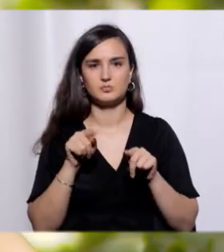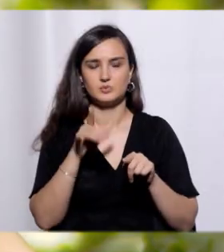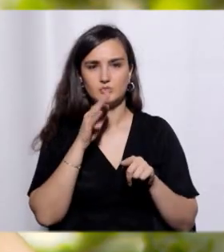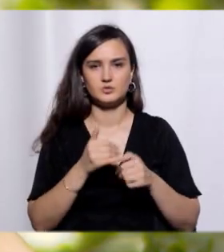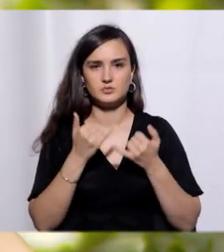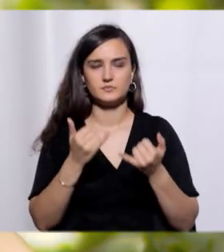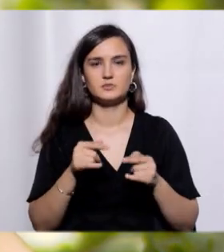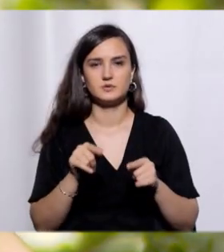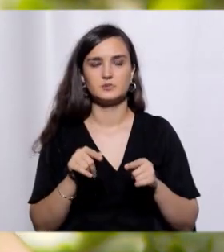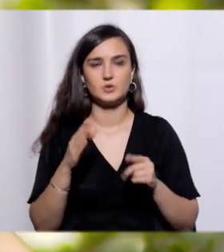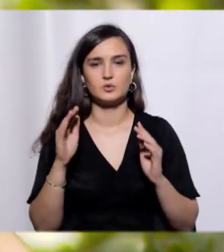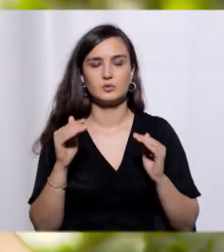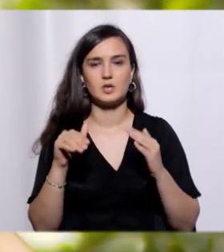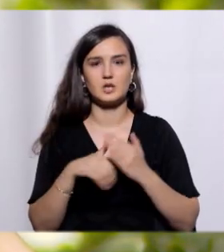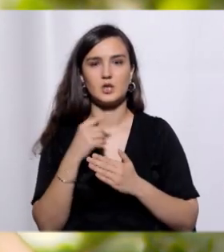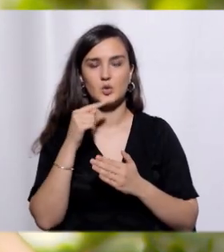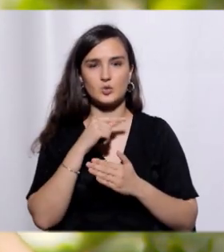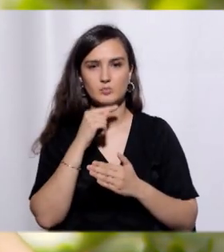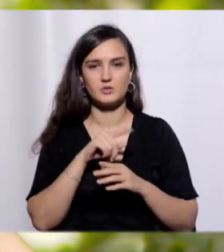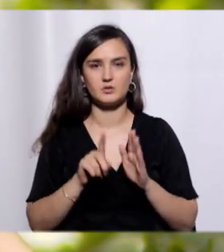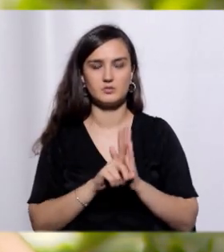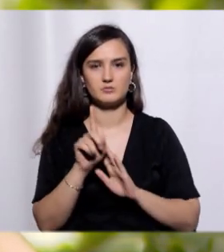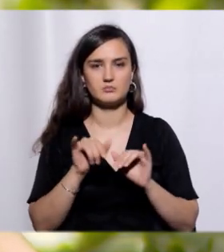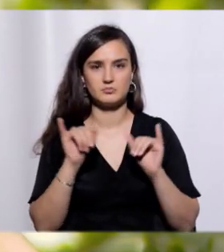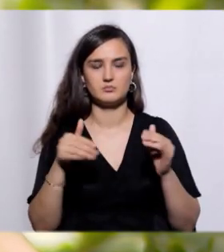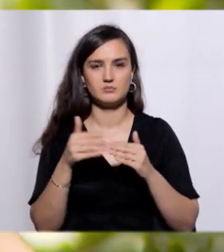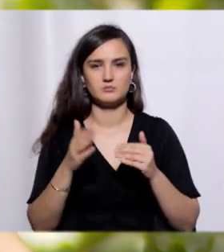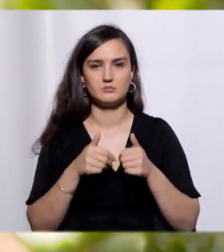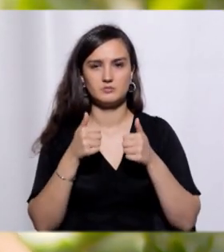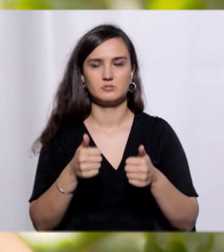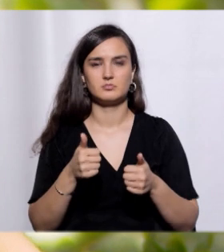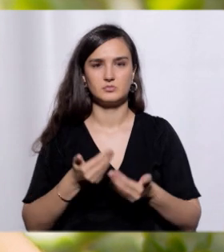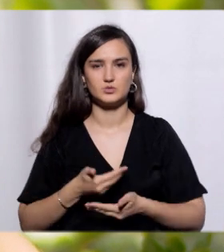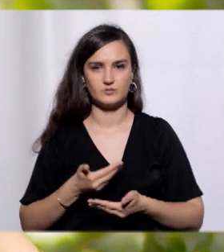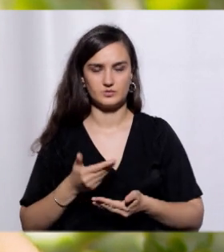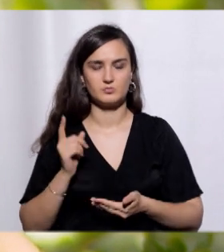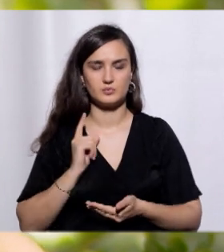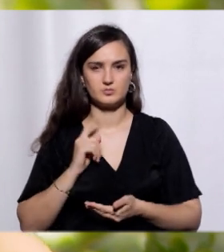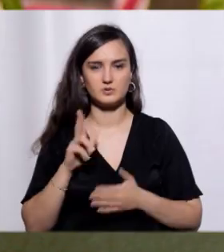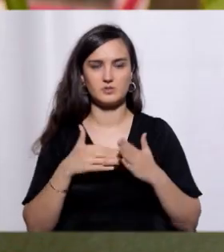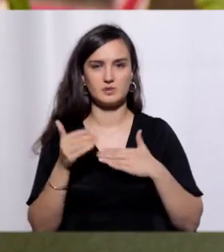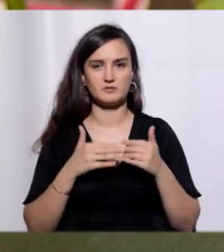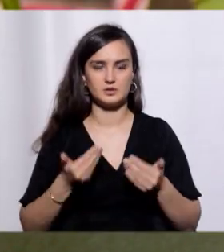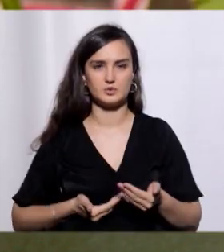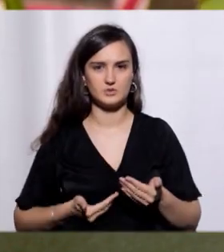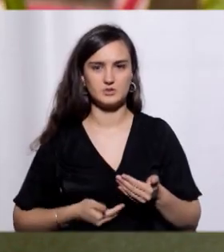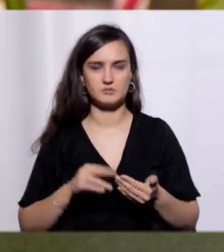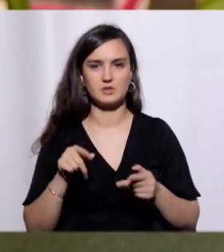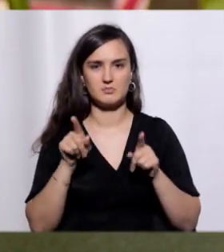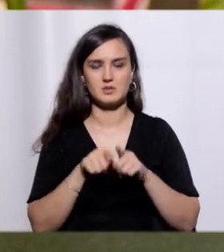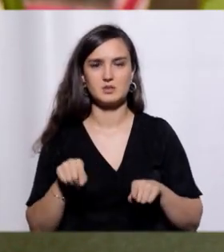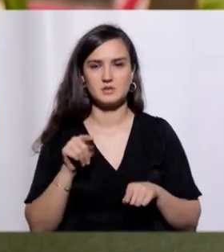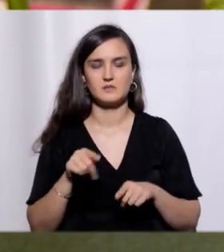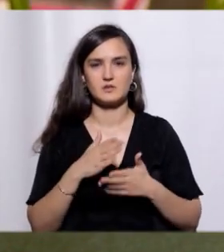time? New economic opportunities during this time helped to boost the life expectancy and the quality of life. But it